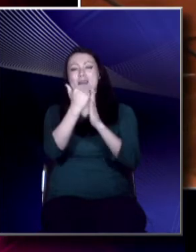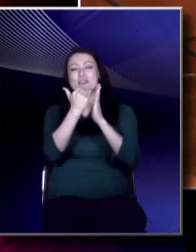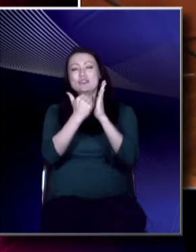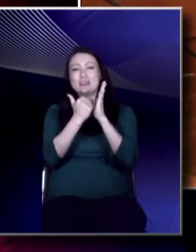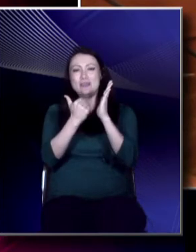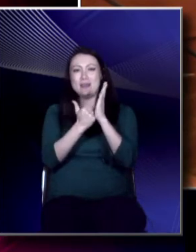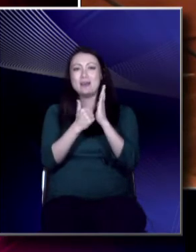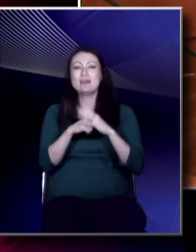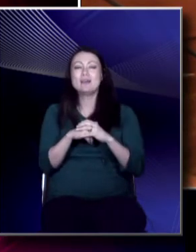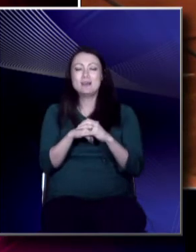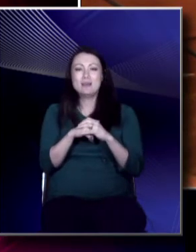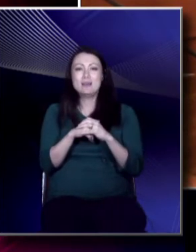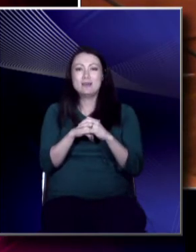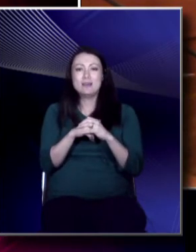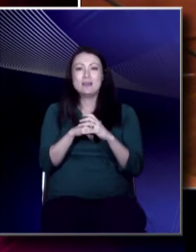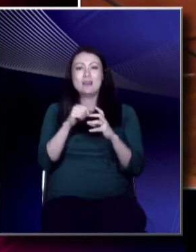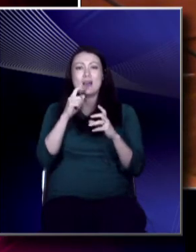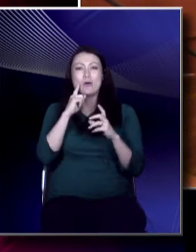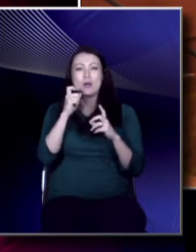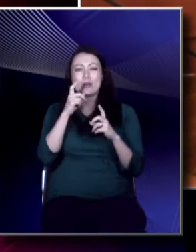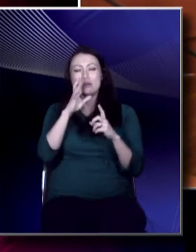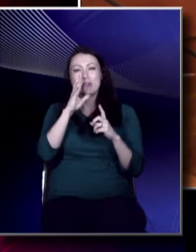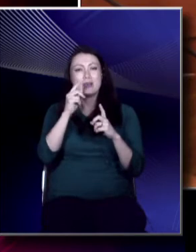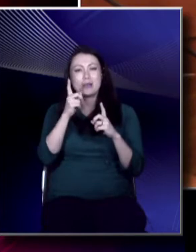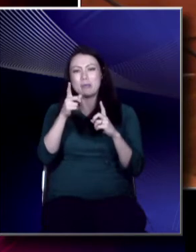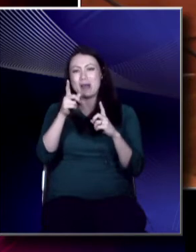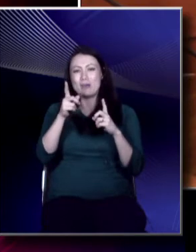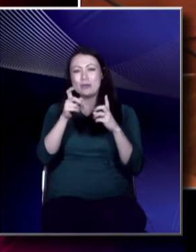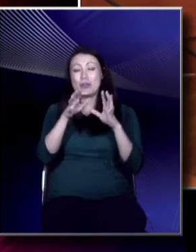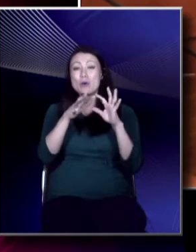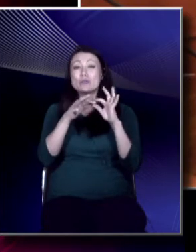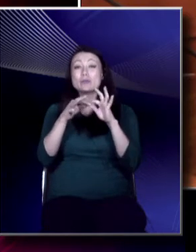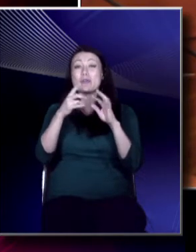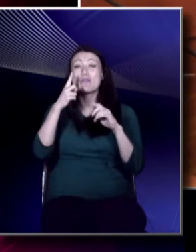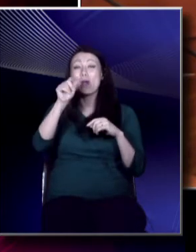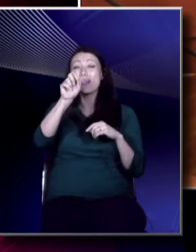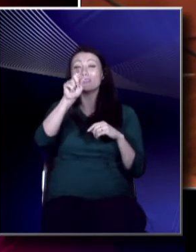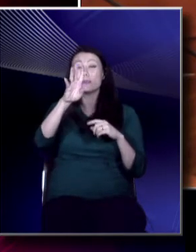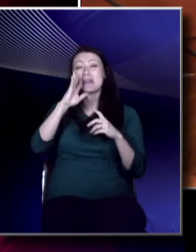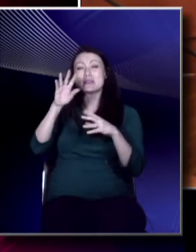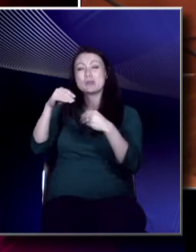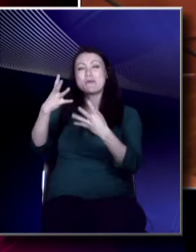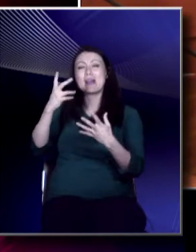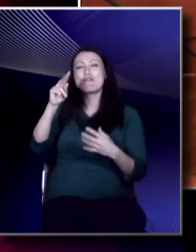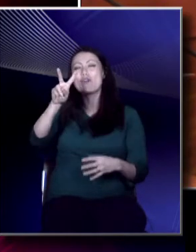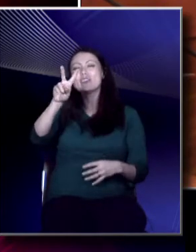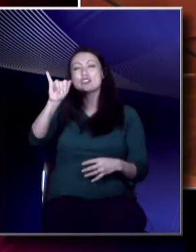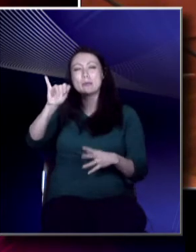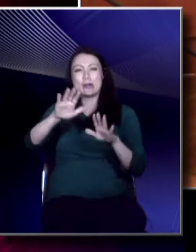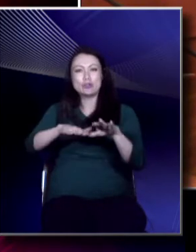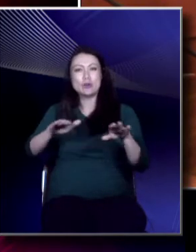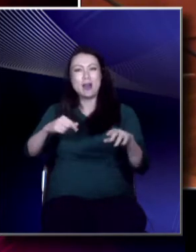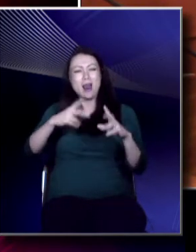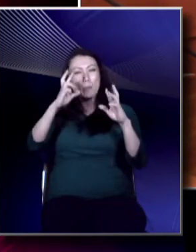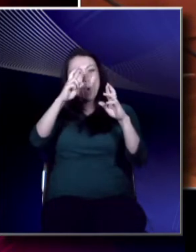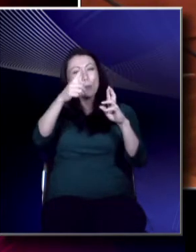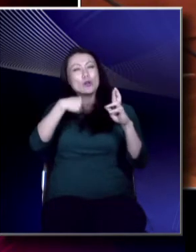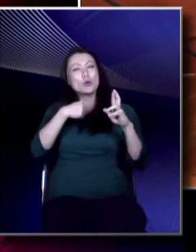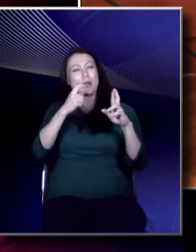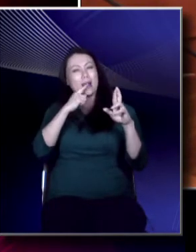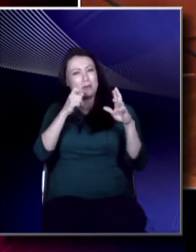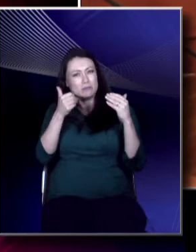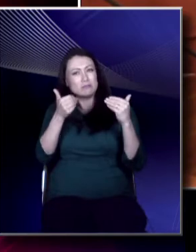regional cooperative model of services provided by ASDB for visually impaired children in hopes that you can take some action to resolve the